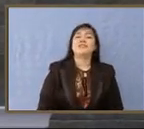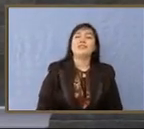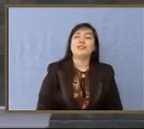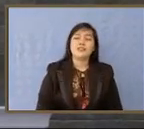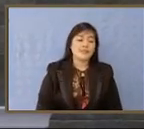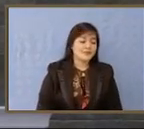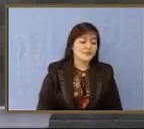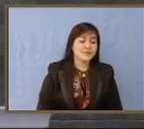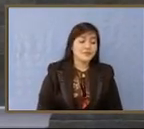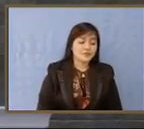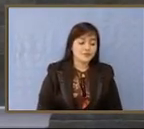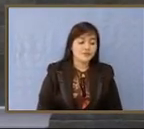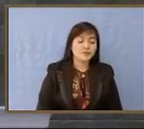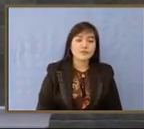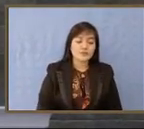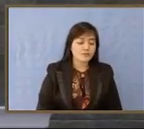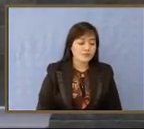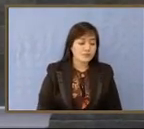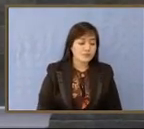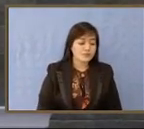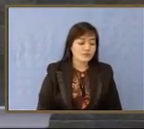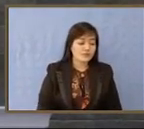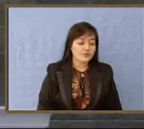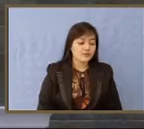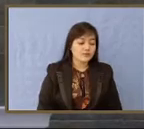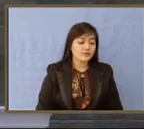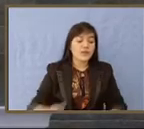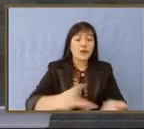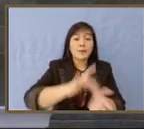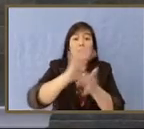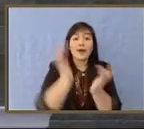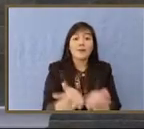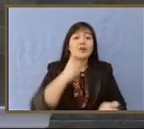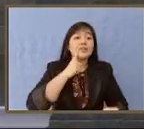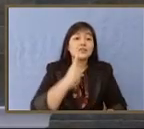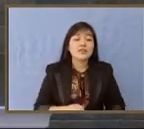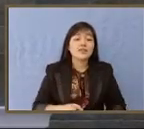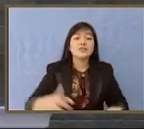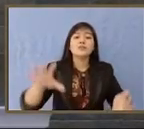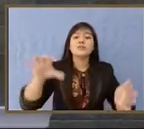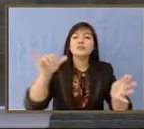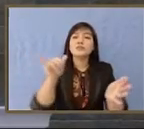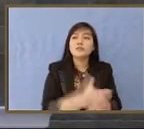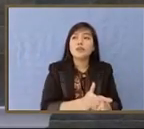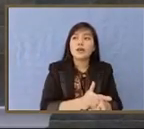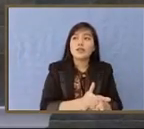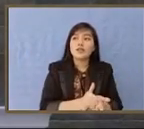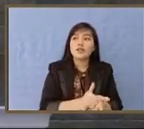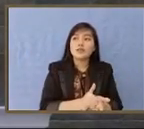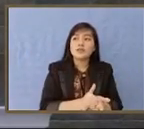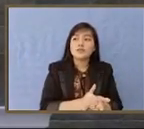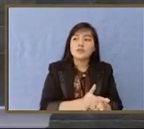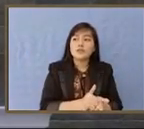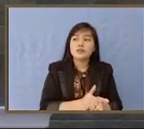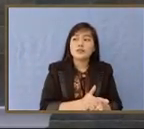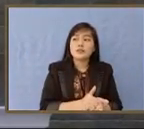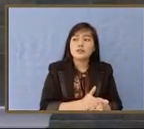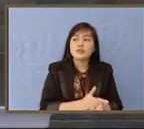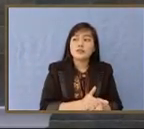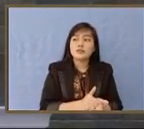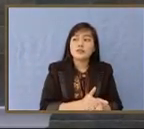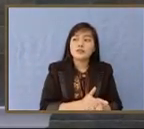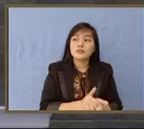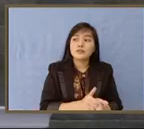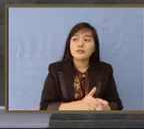And the women, her neighbors, gave it a name, saying, there is a son born to Naomi, and they called his name